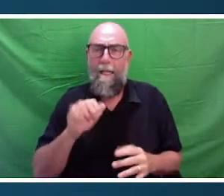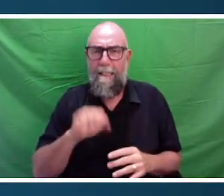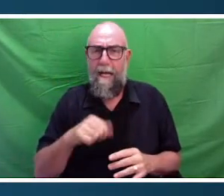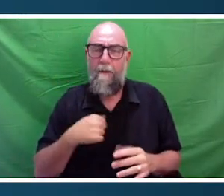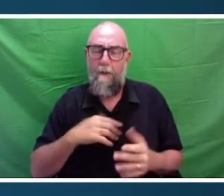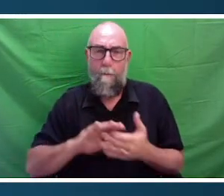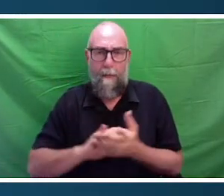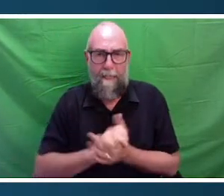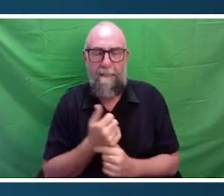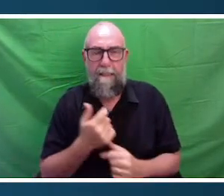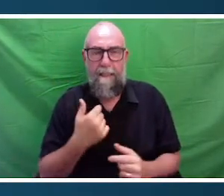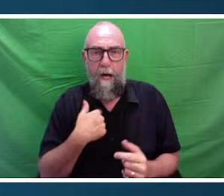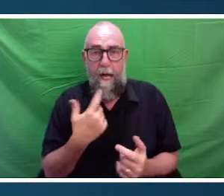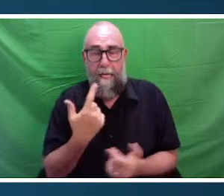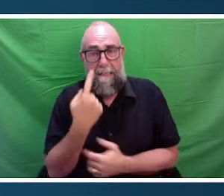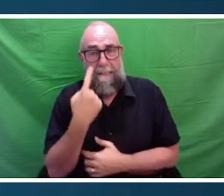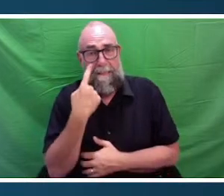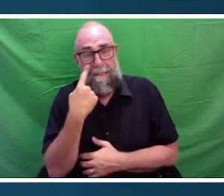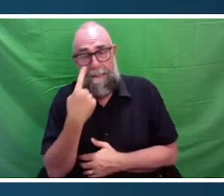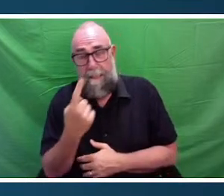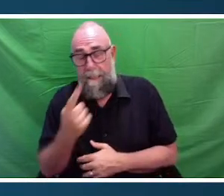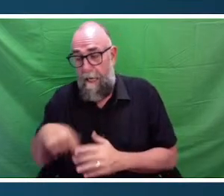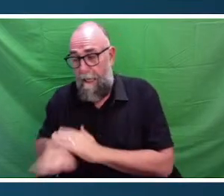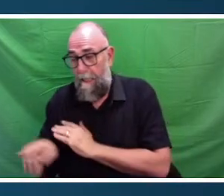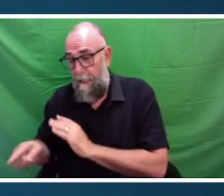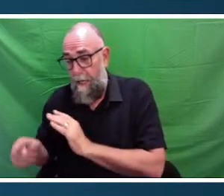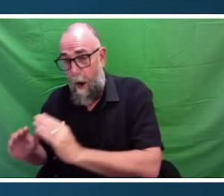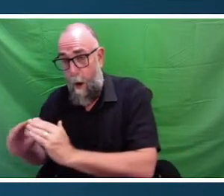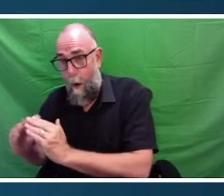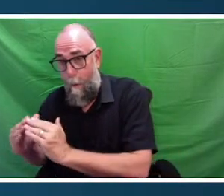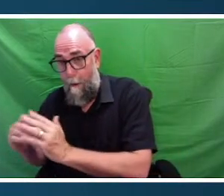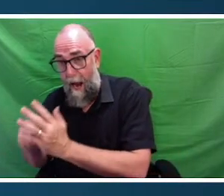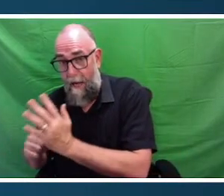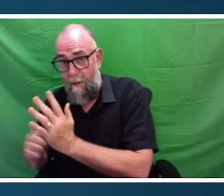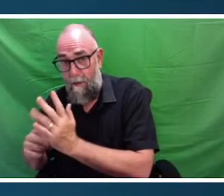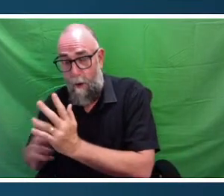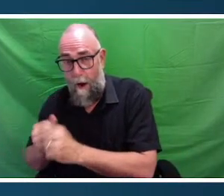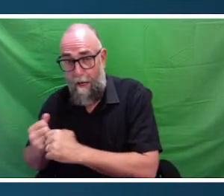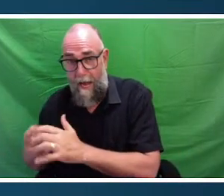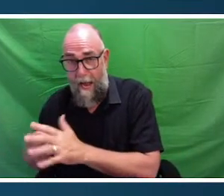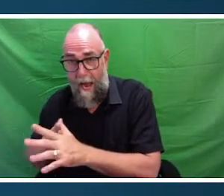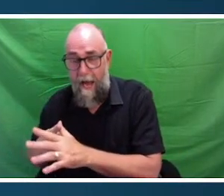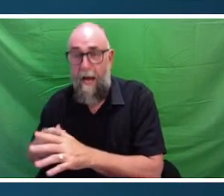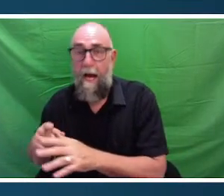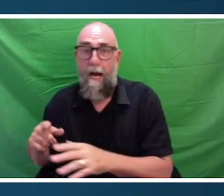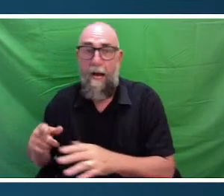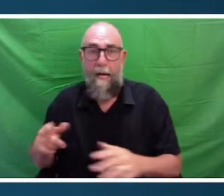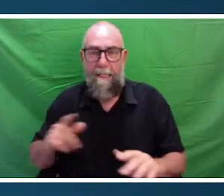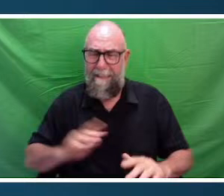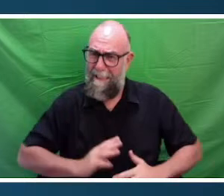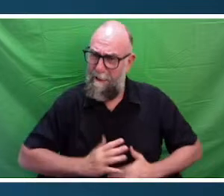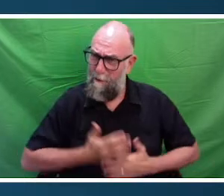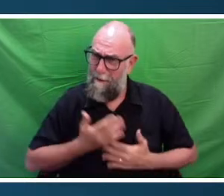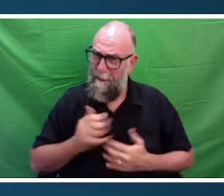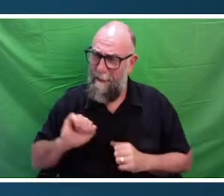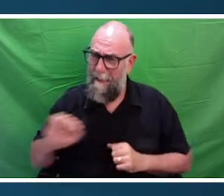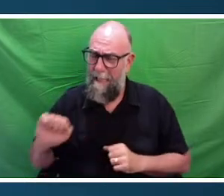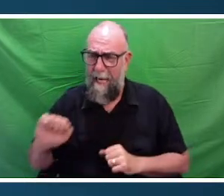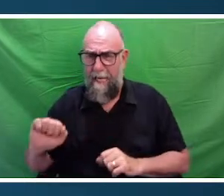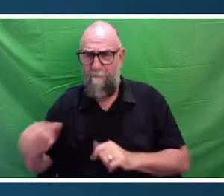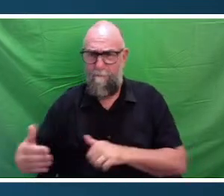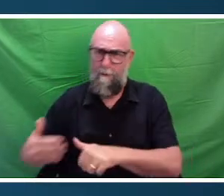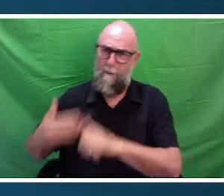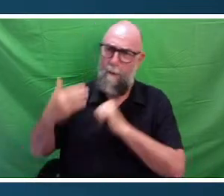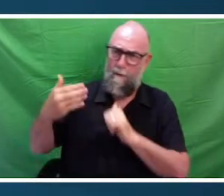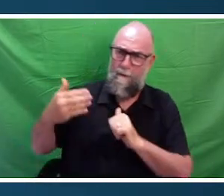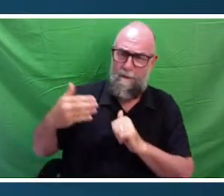same thing on Tongan households as we do see on the one that was done to face-to-face gives us a bit more confidence in the phone survey responses, particularly with regard to something